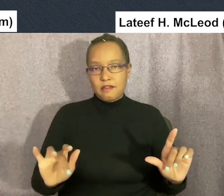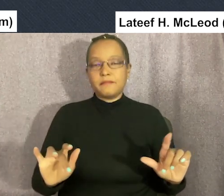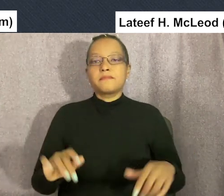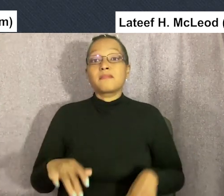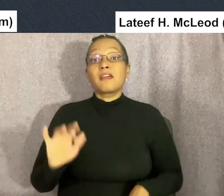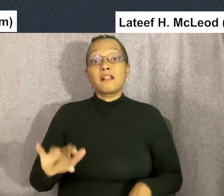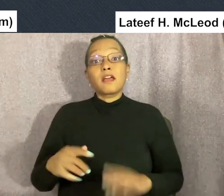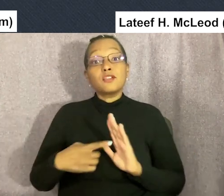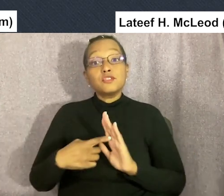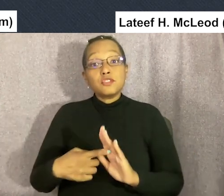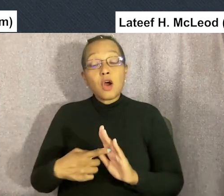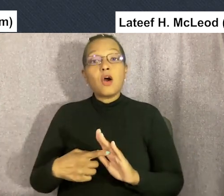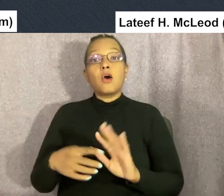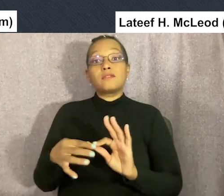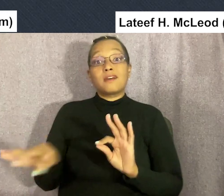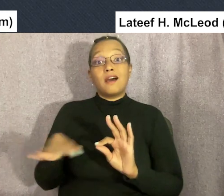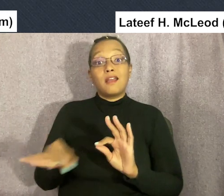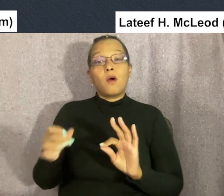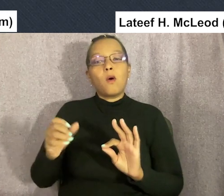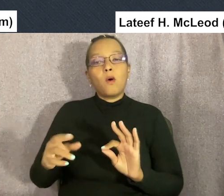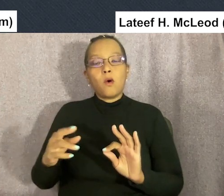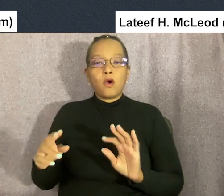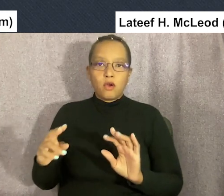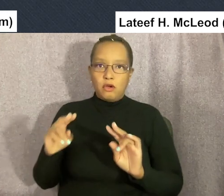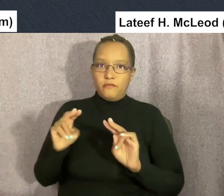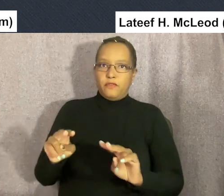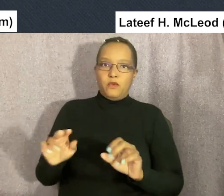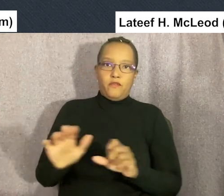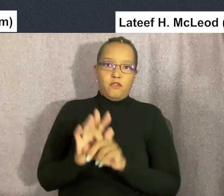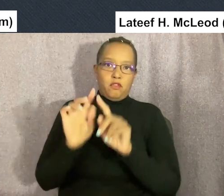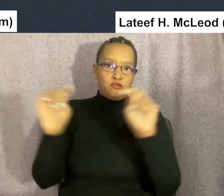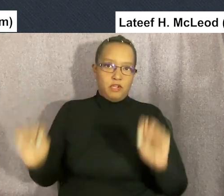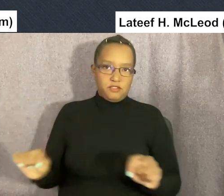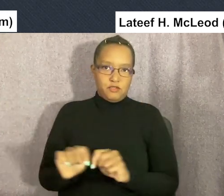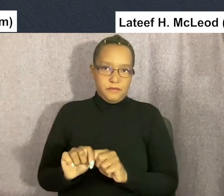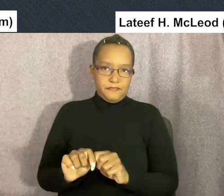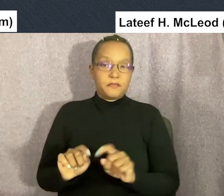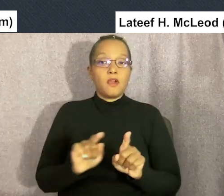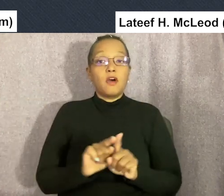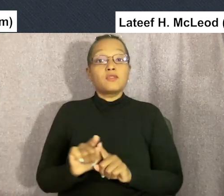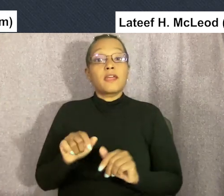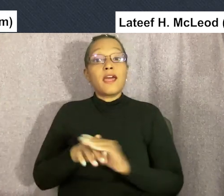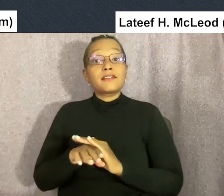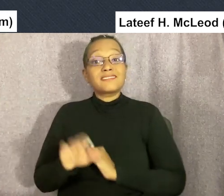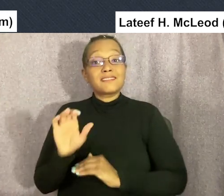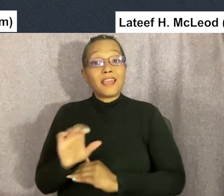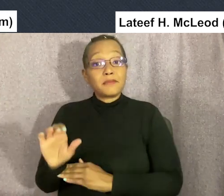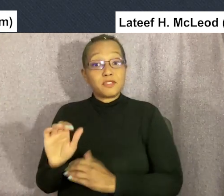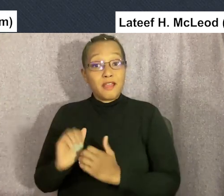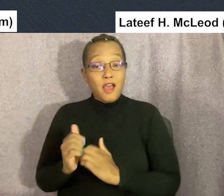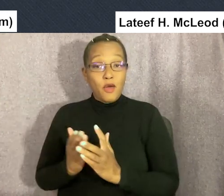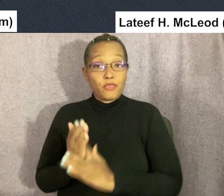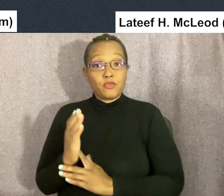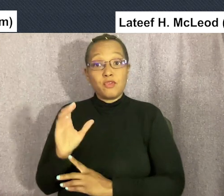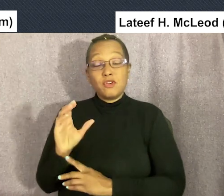to show subtitle or view full transcript. You may also access the captions through the stream text link that